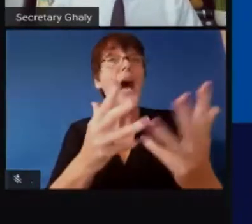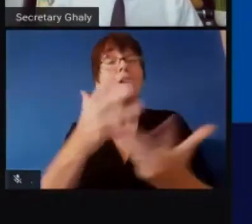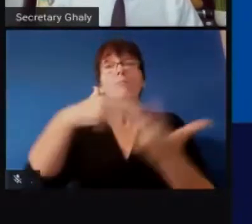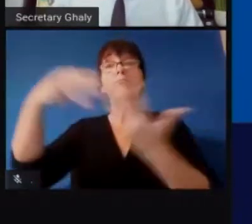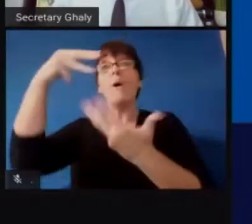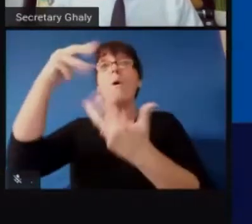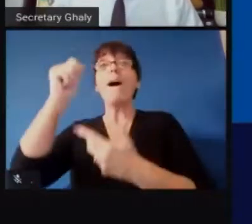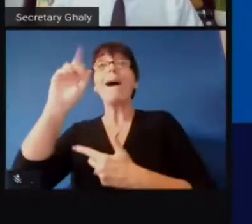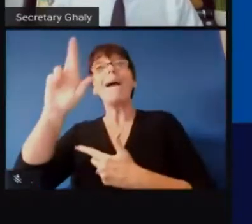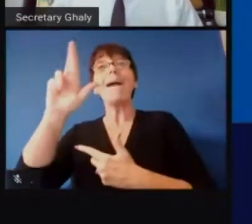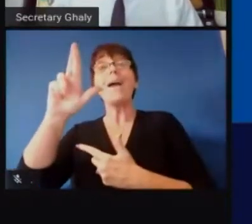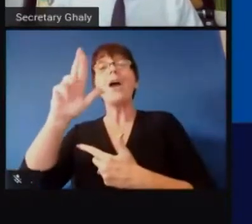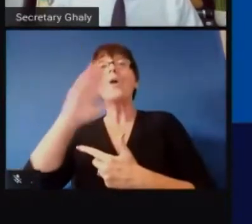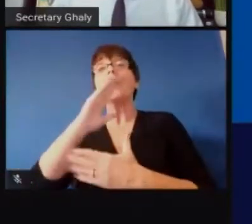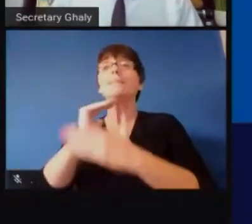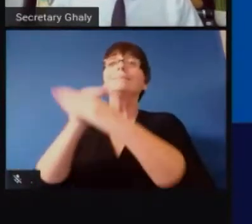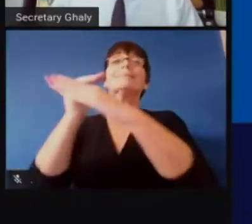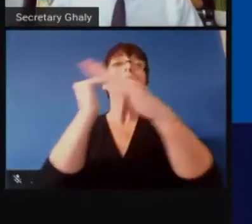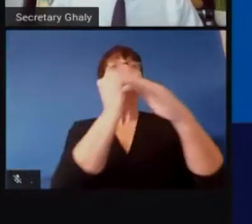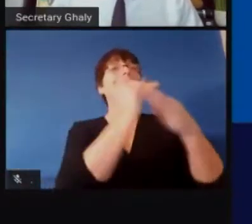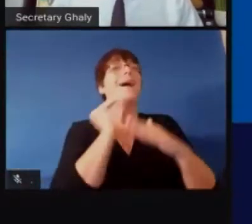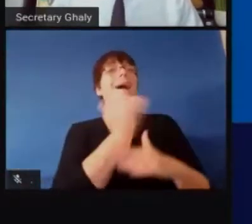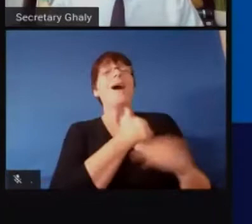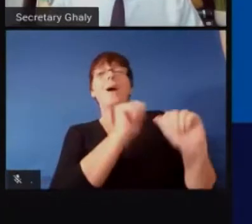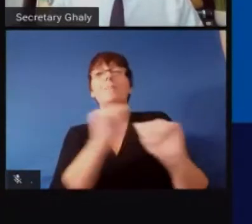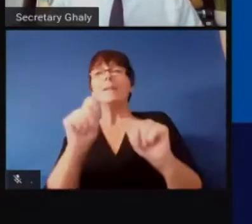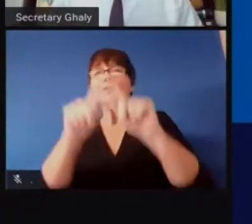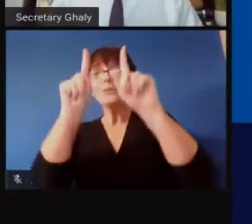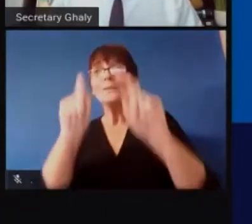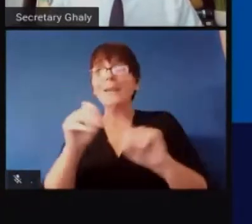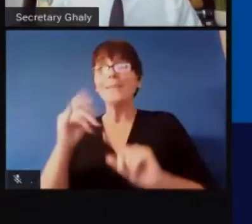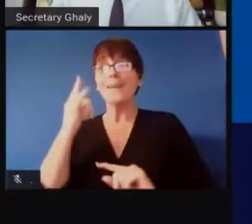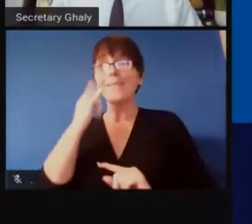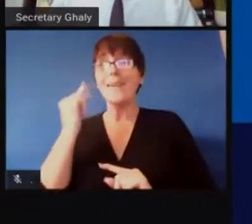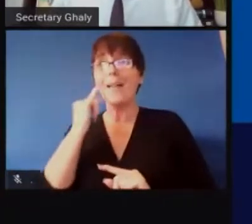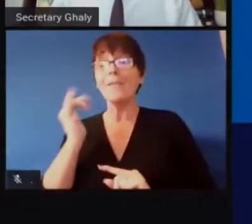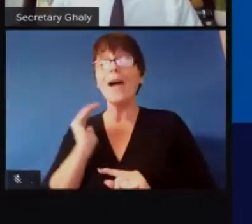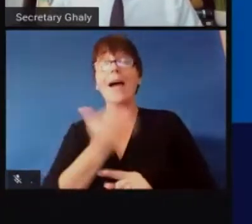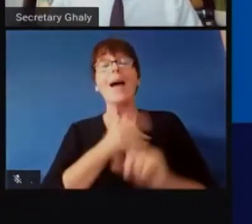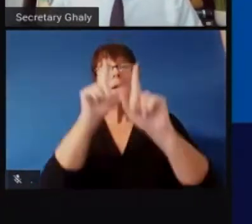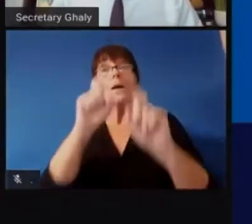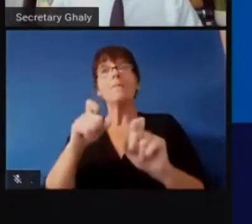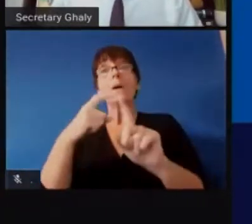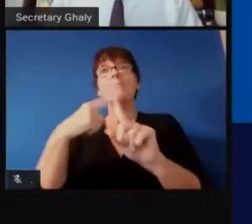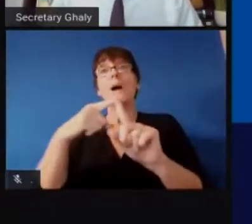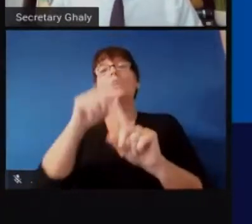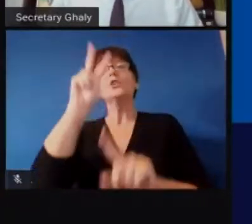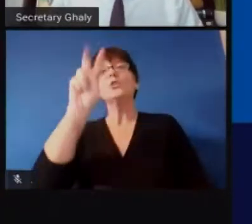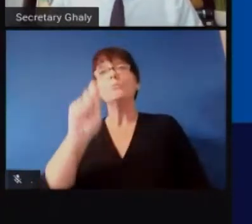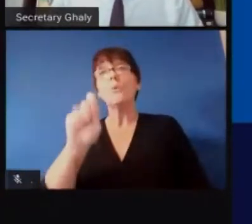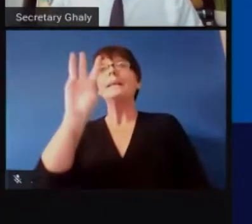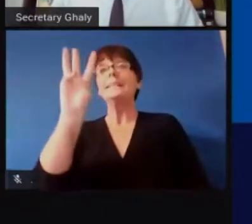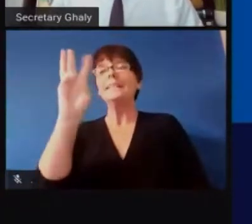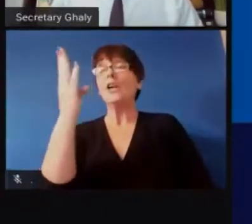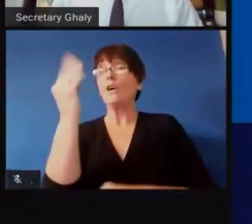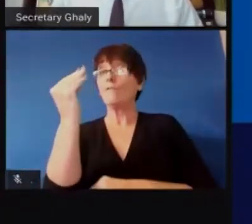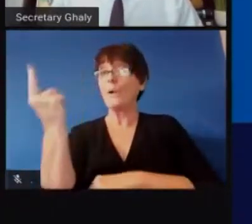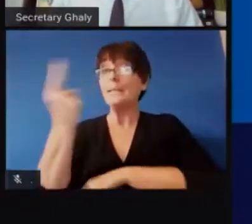were hindering our ability to test in California. Our test positivity at 2.6 at the